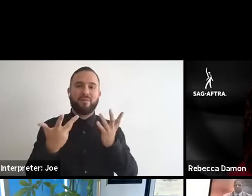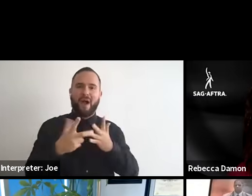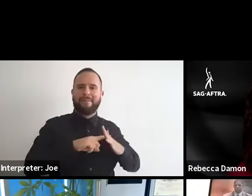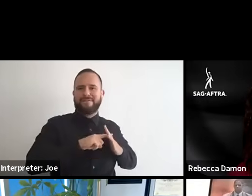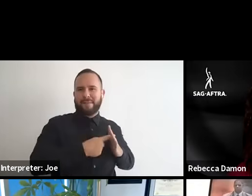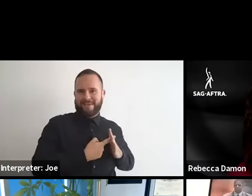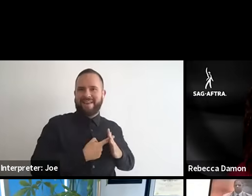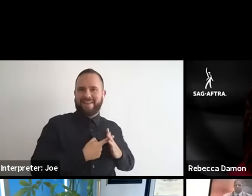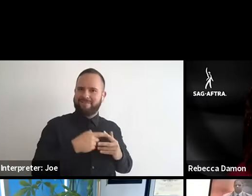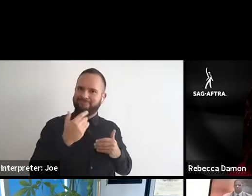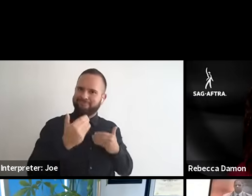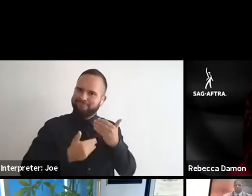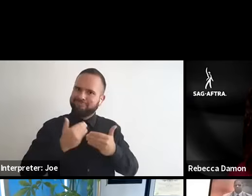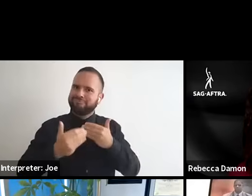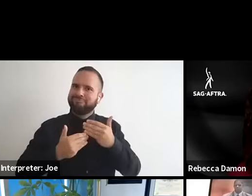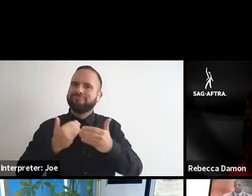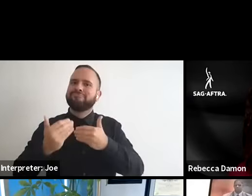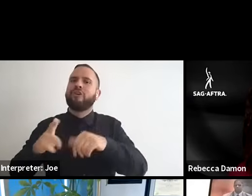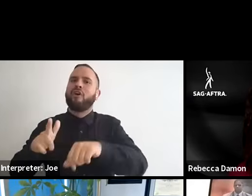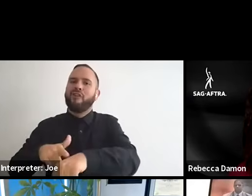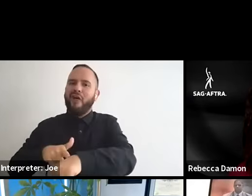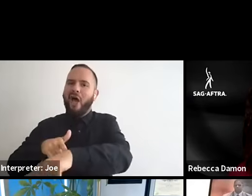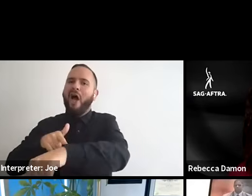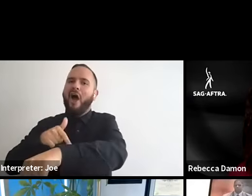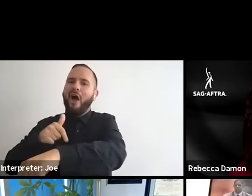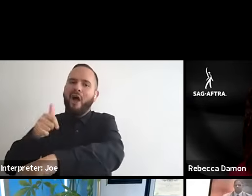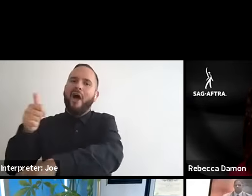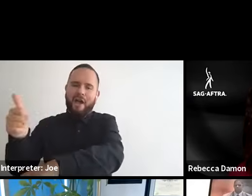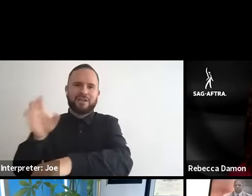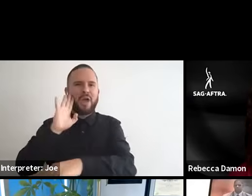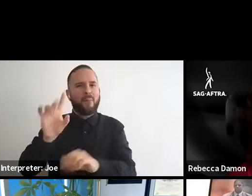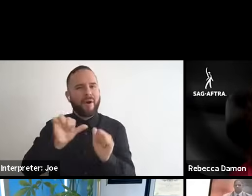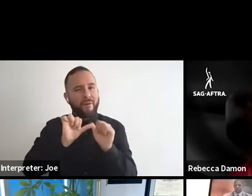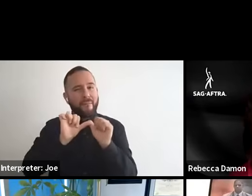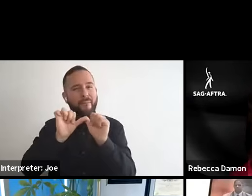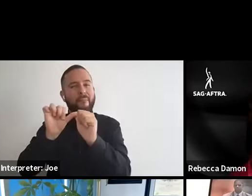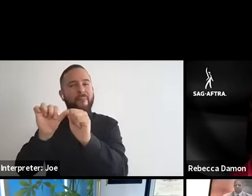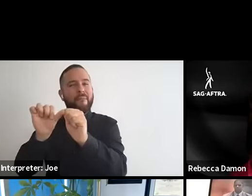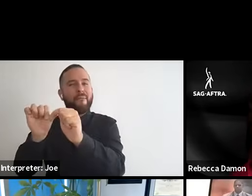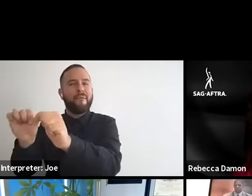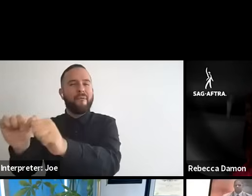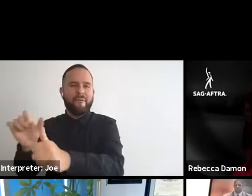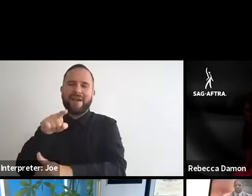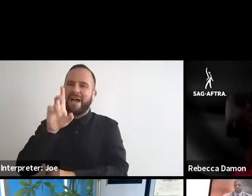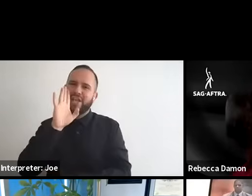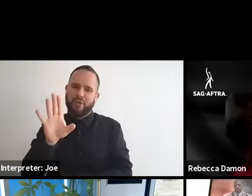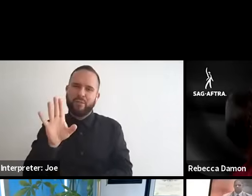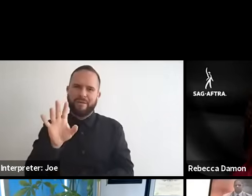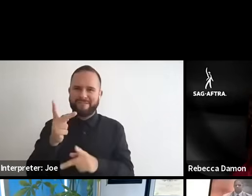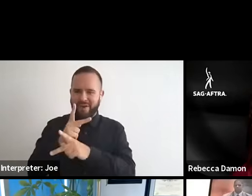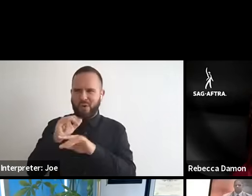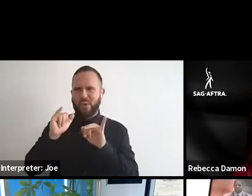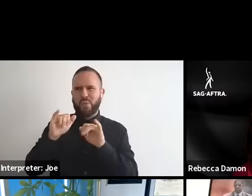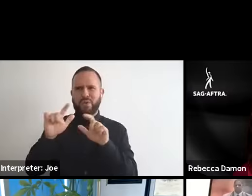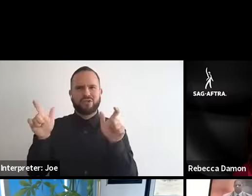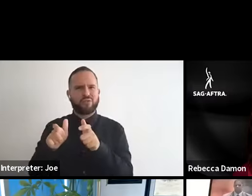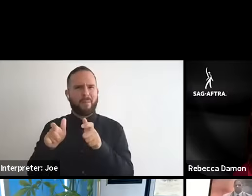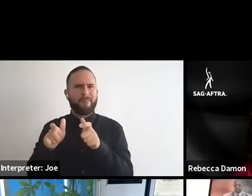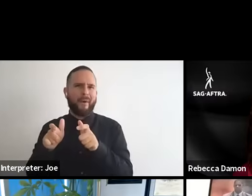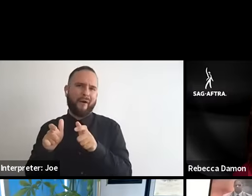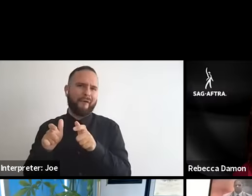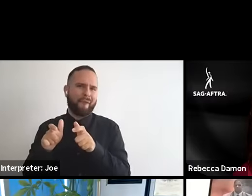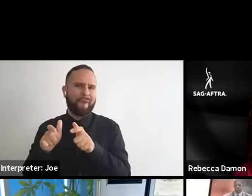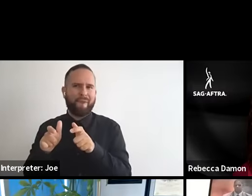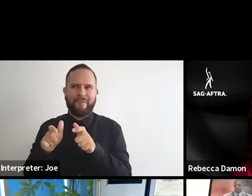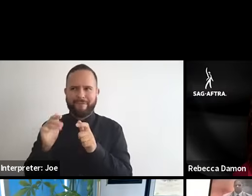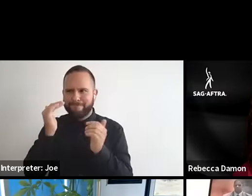So, you know, that will carry with you, and you'll start to find it's a very small town. So yeah, just honesty, communication, and